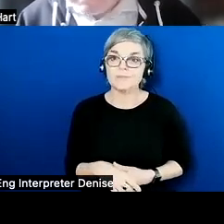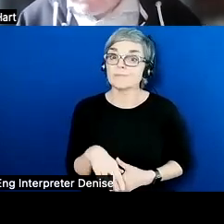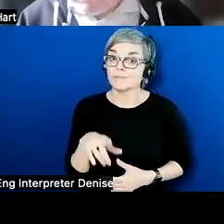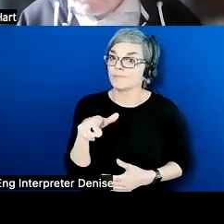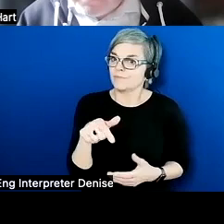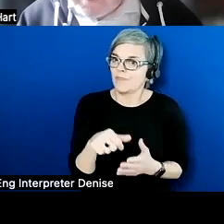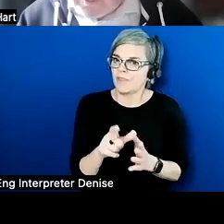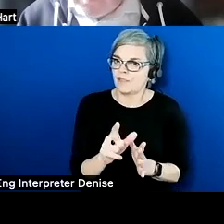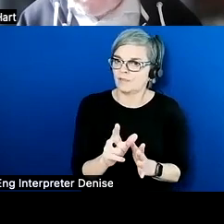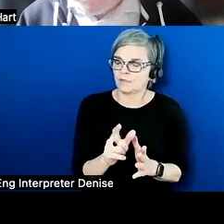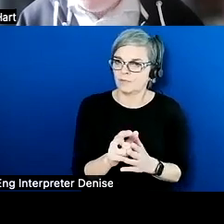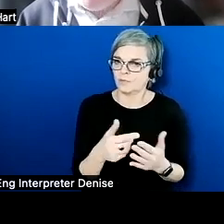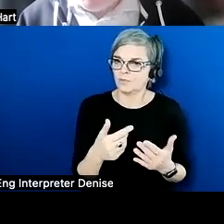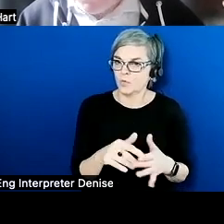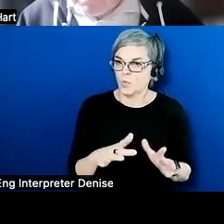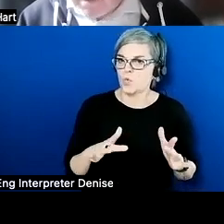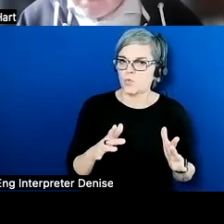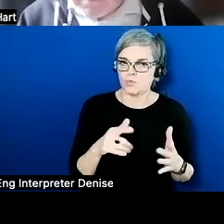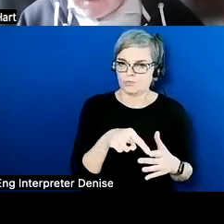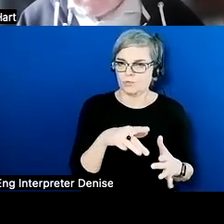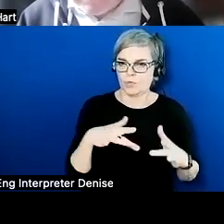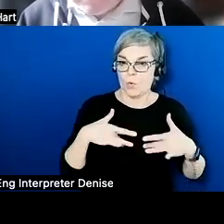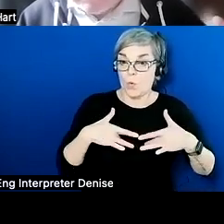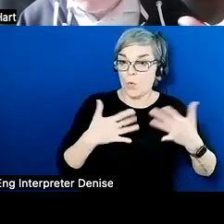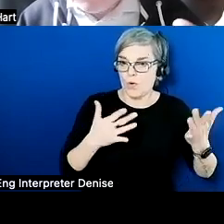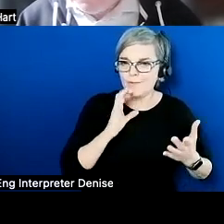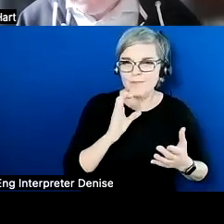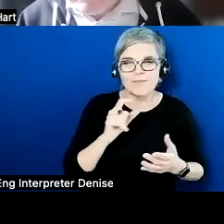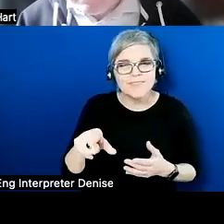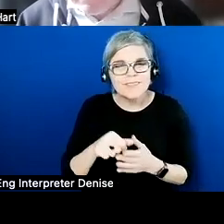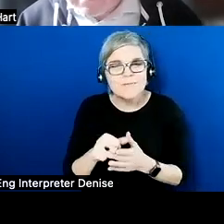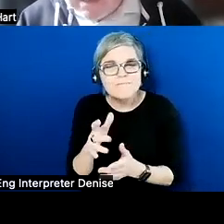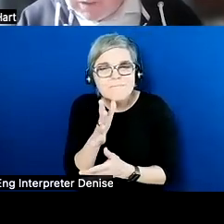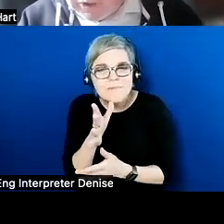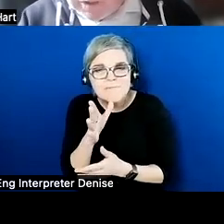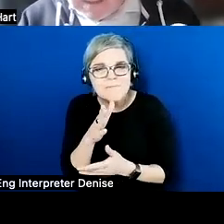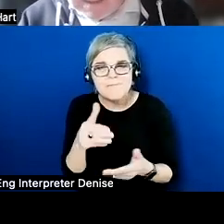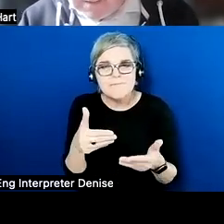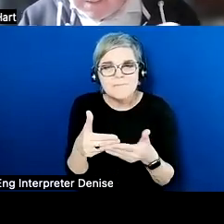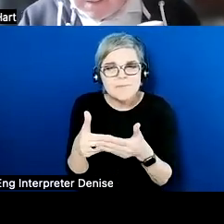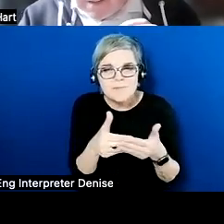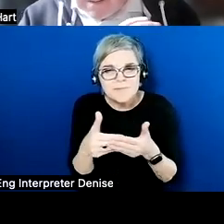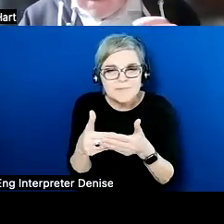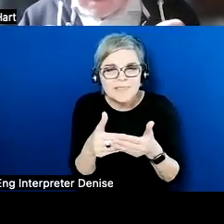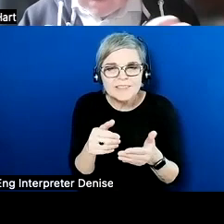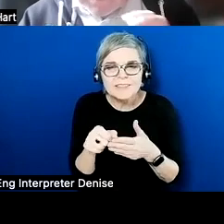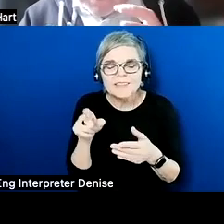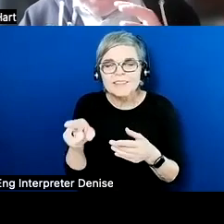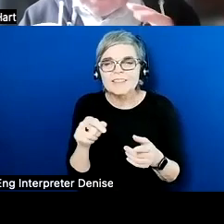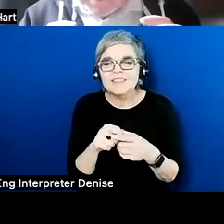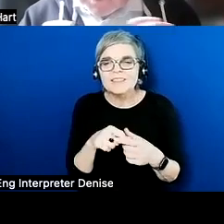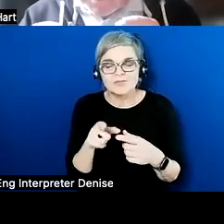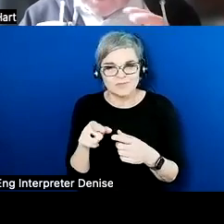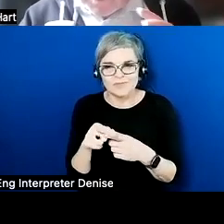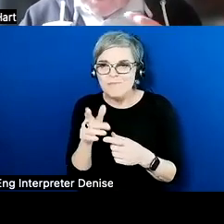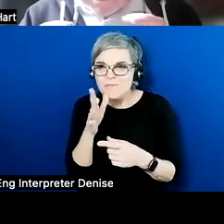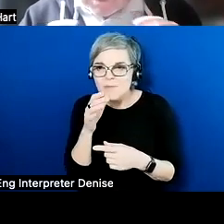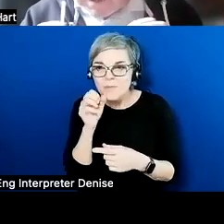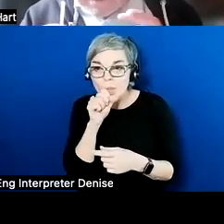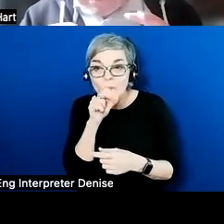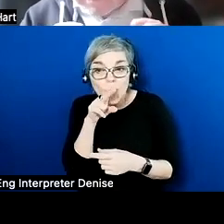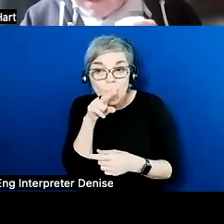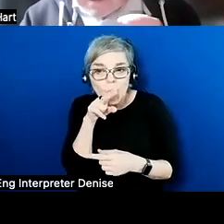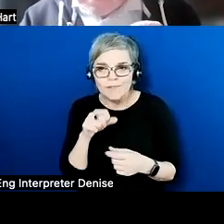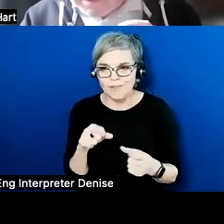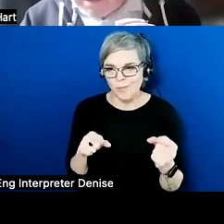it in the film with the mum and the baby each taking their turn at whose turn